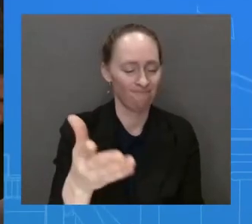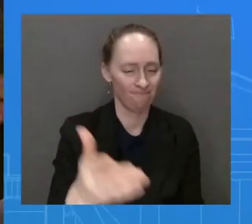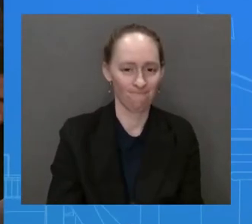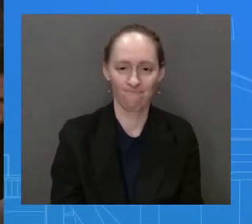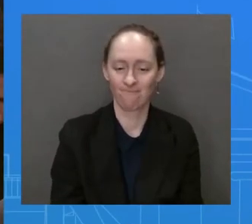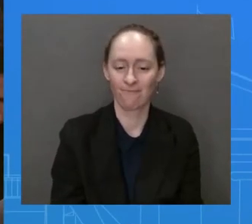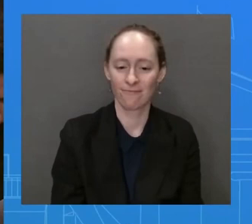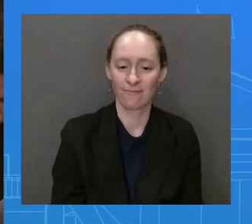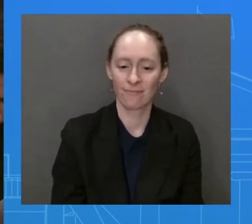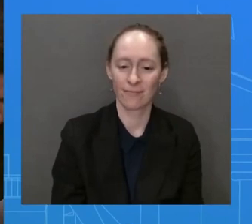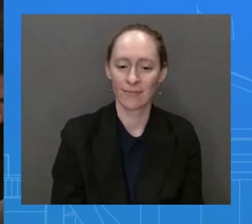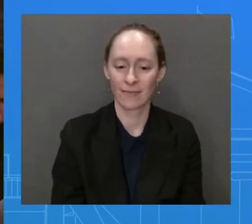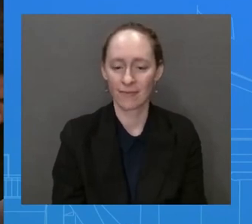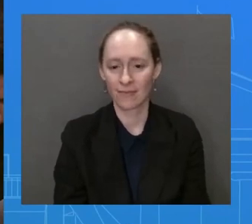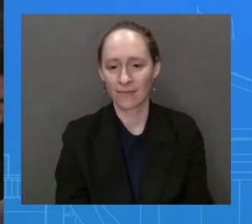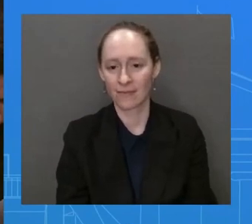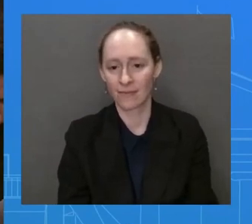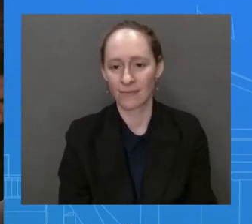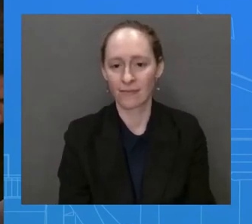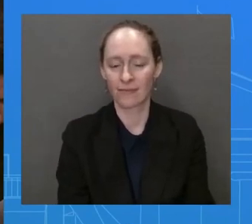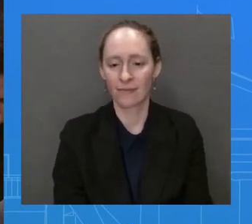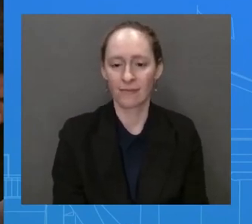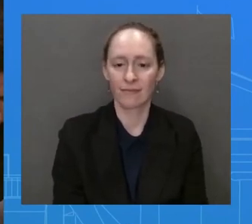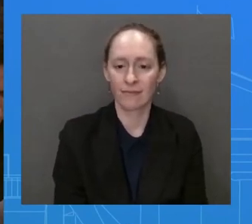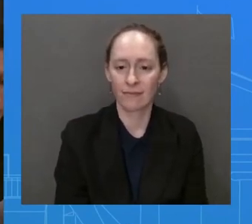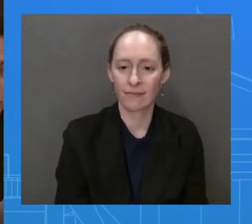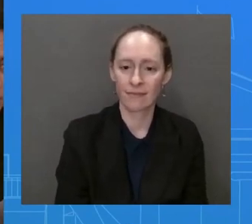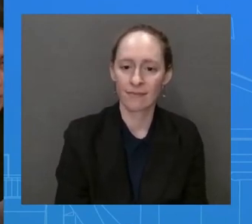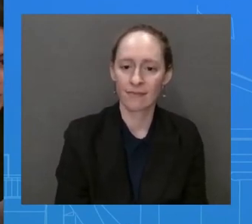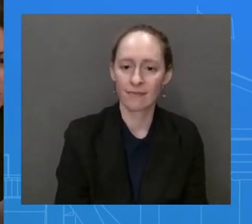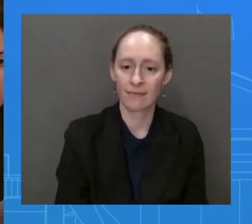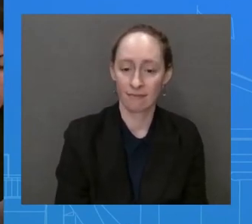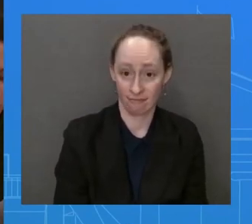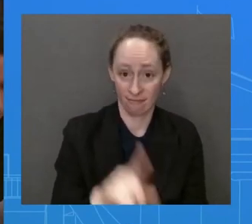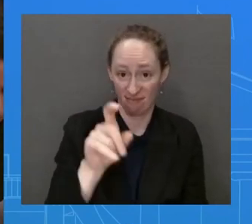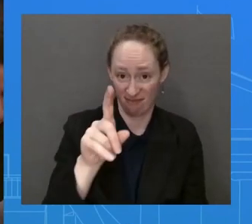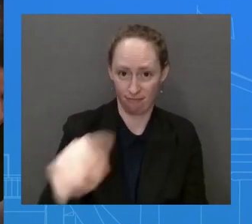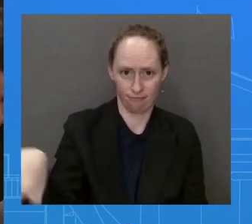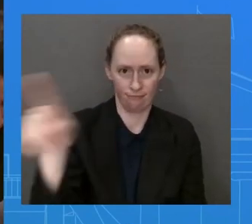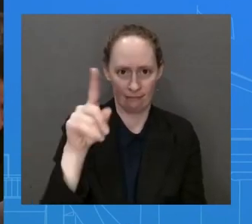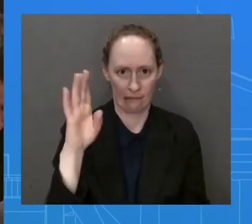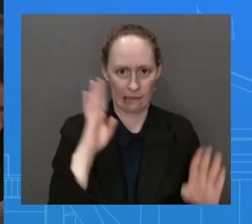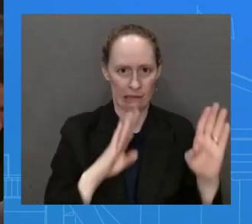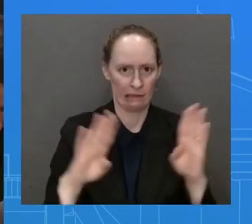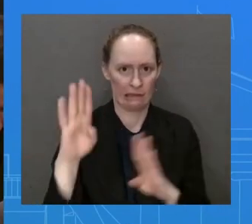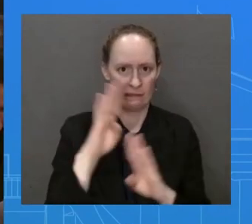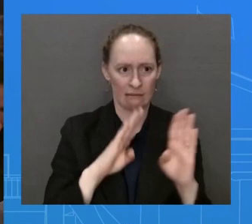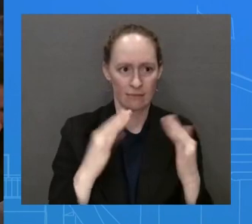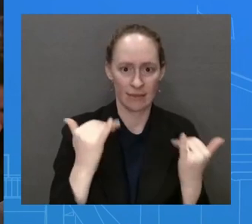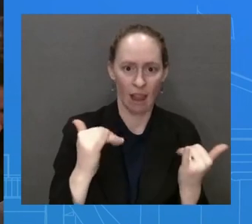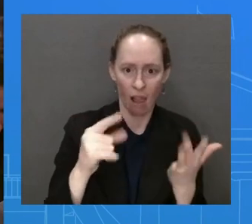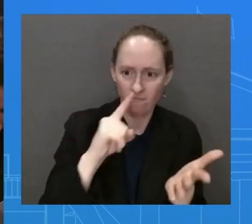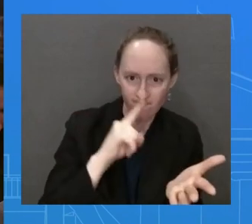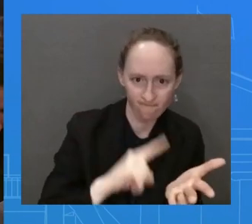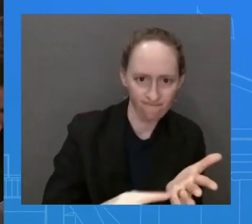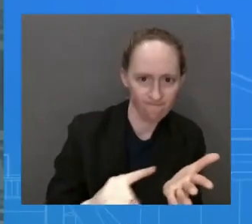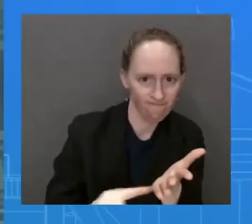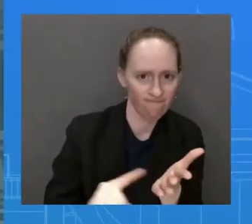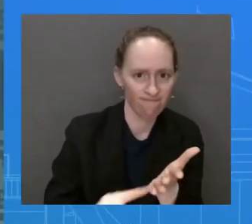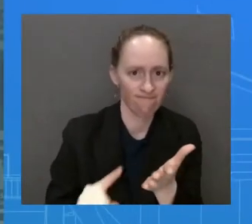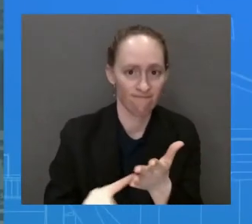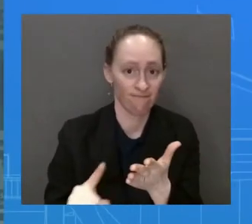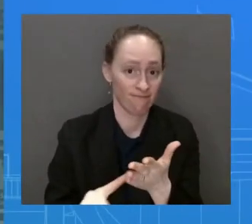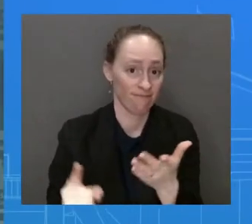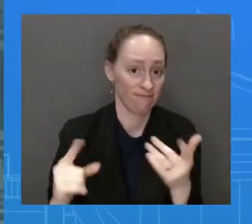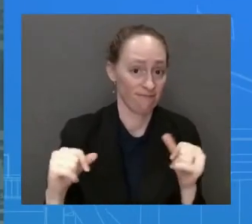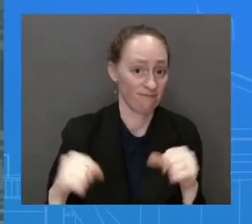White House concerned that this investigation is going to overshadow what you are trying to do right now, what your message is right now? Look, our message